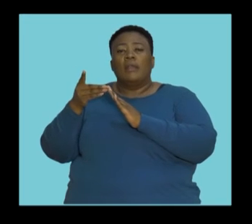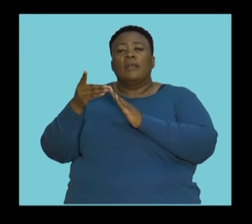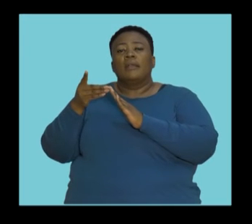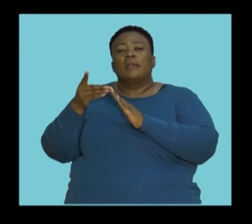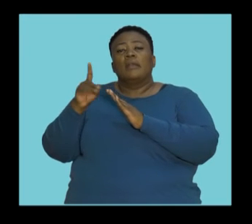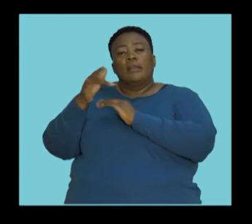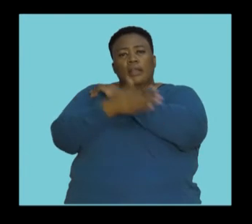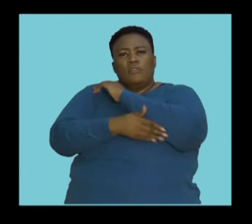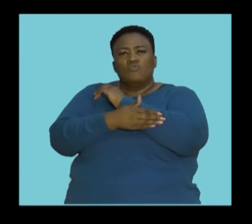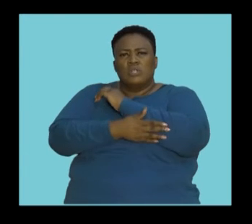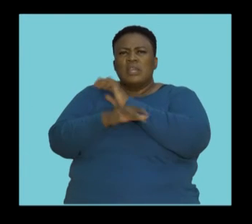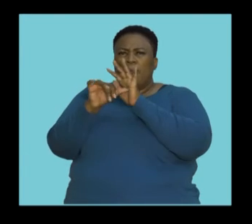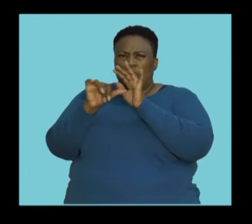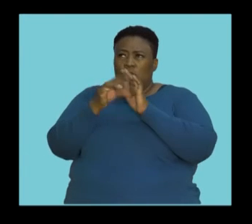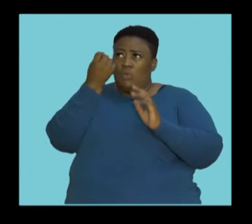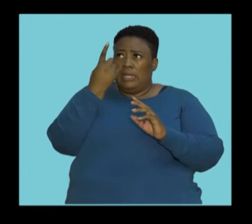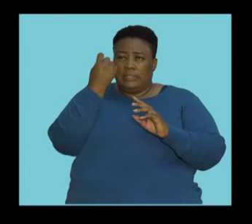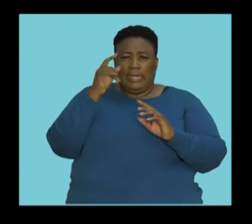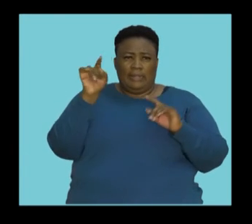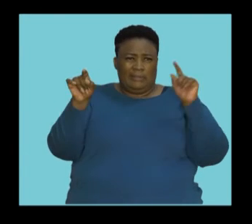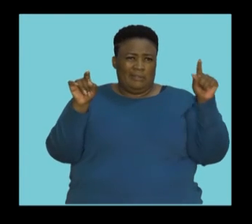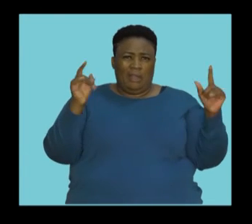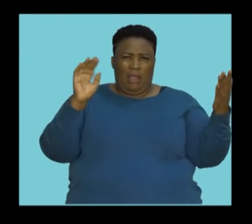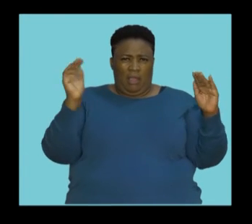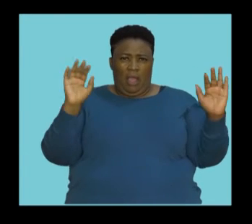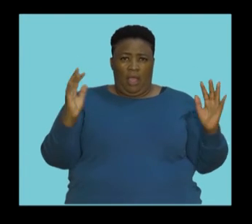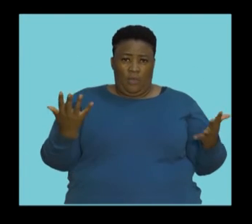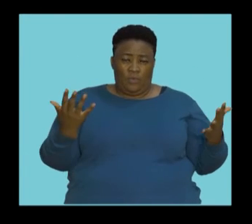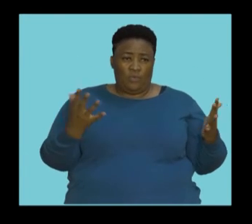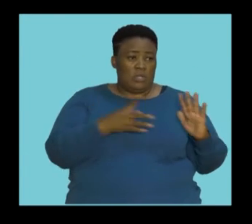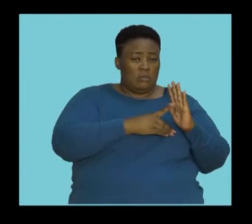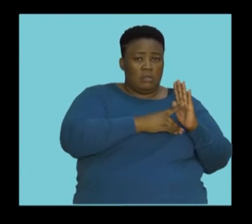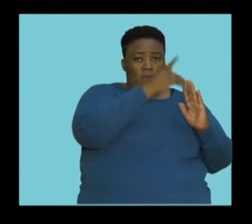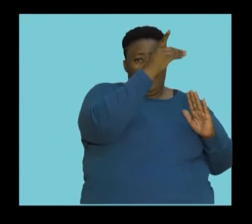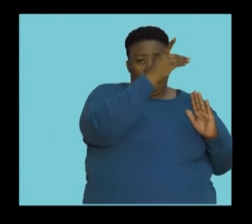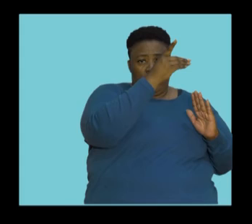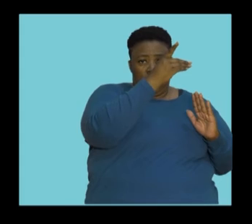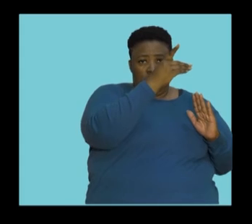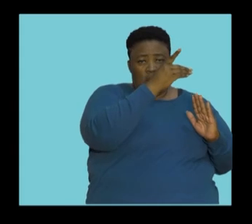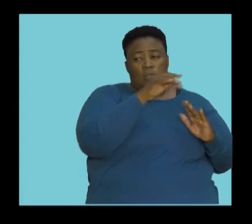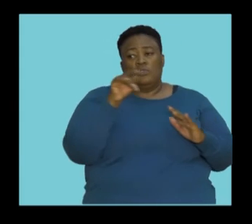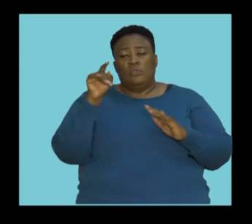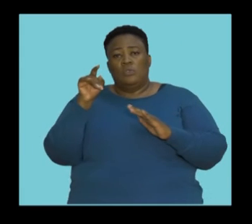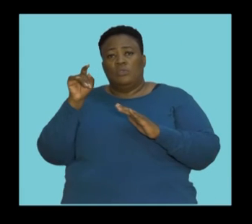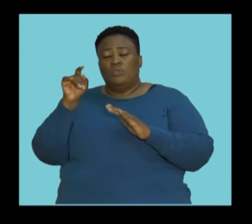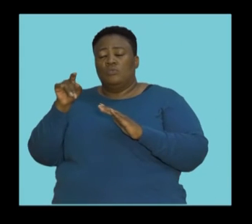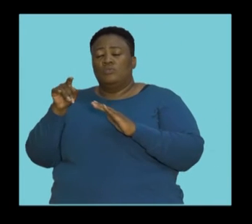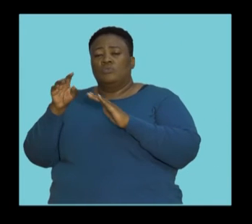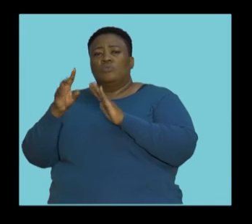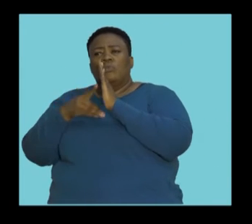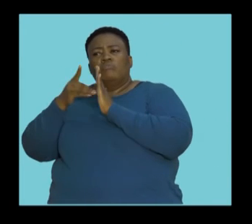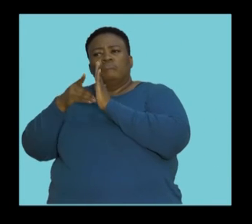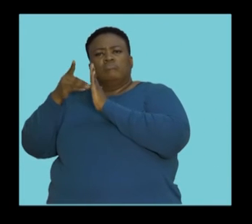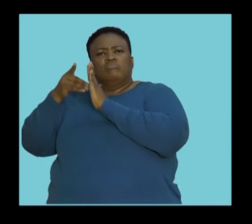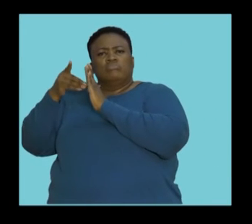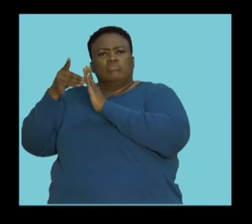understand the context of what this comparison is being made against. So we're comparing your developing countries to your developed